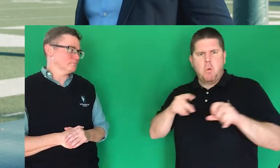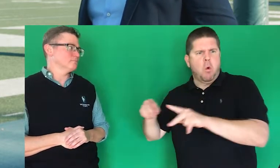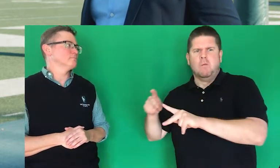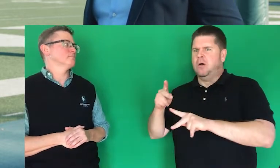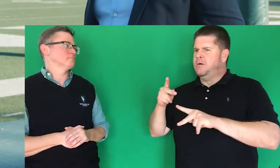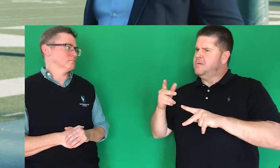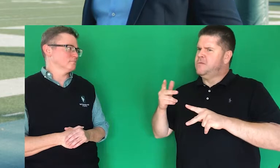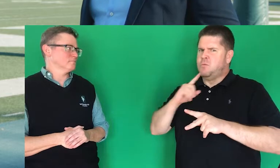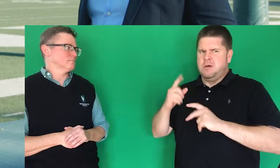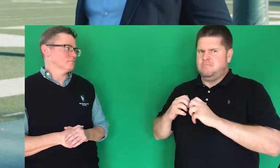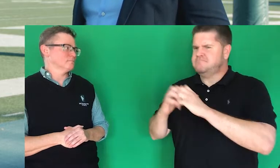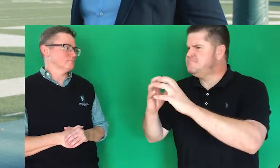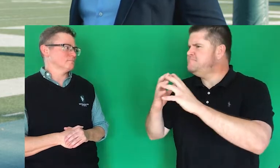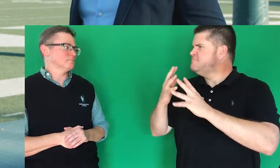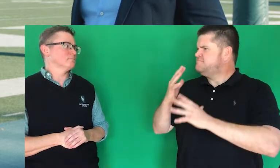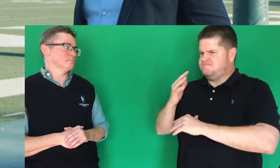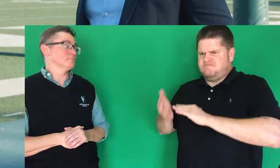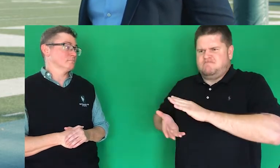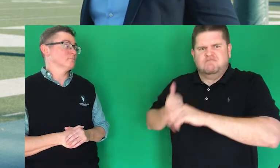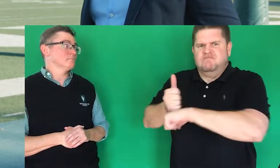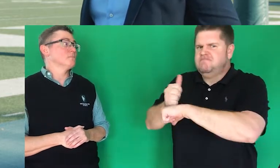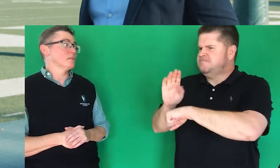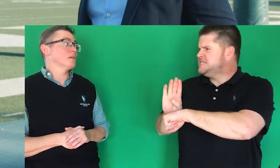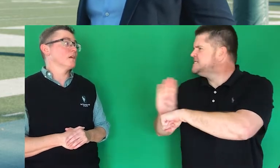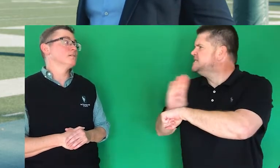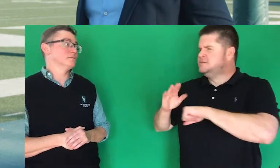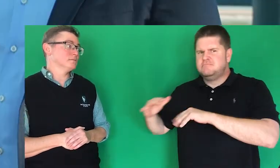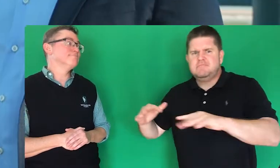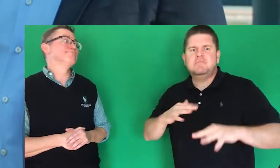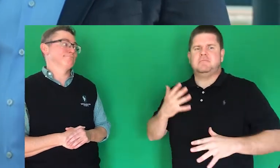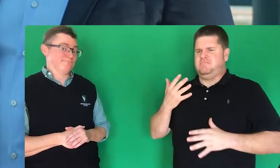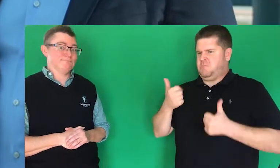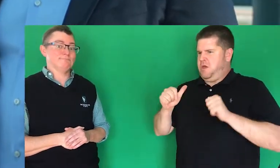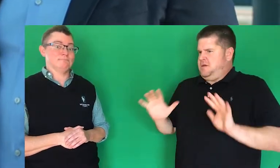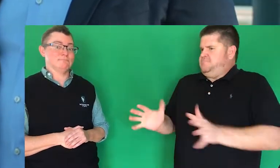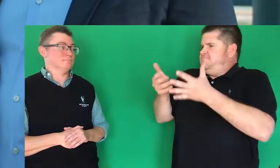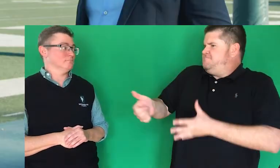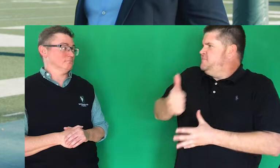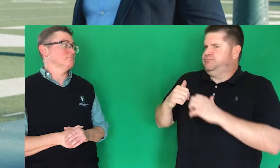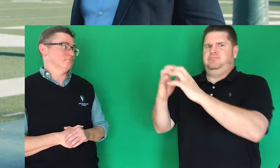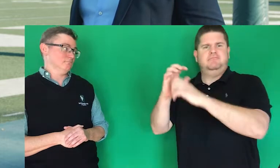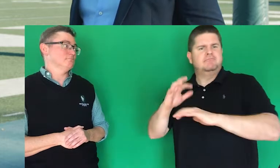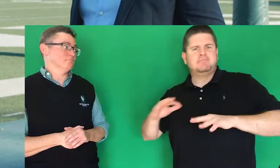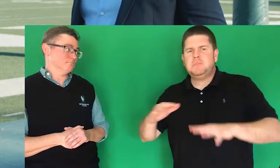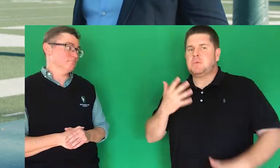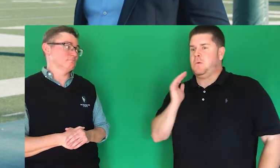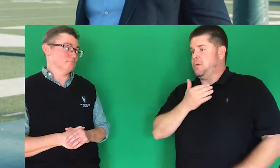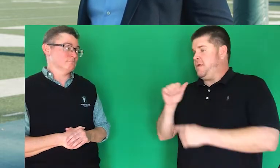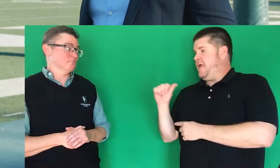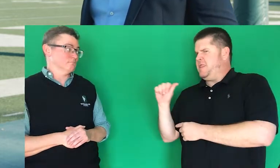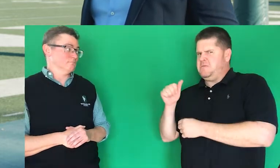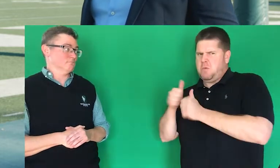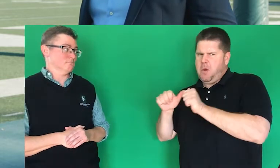to promote entrepreneurship and be an entrepreneur themselves. And our student athletes continue to try to take advantage of